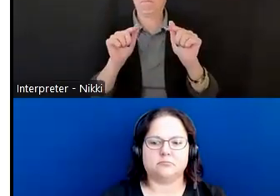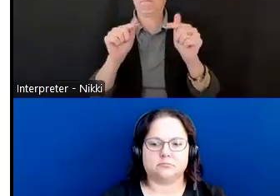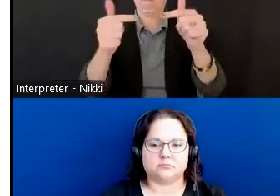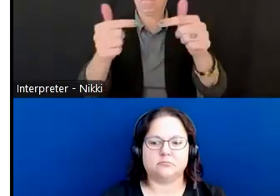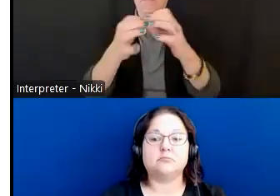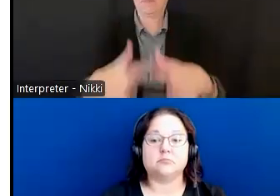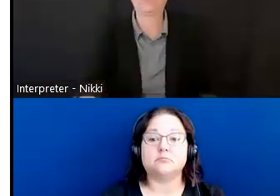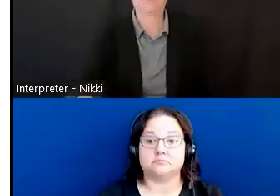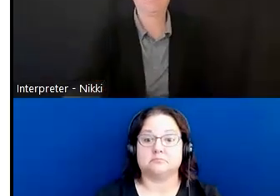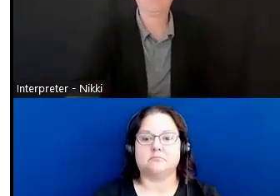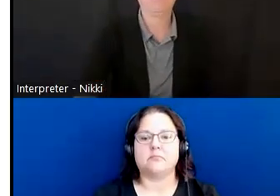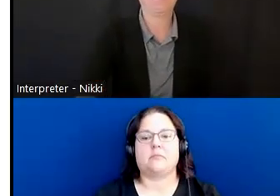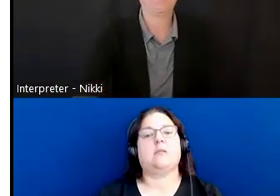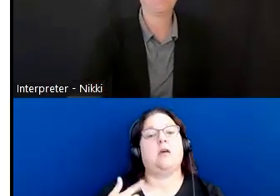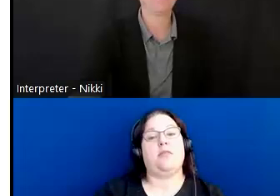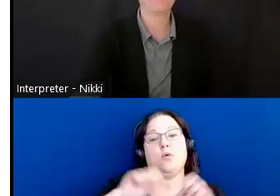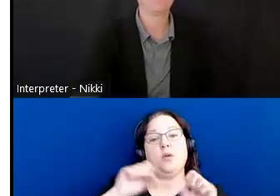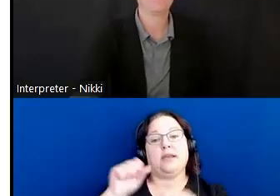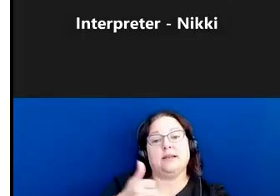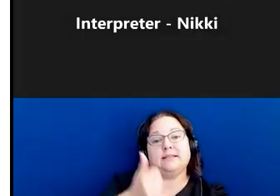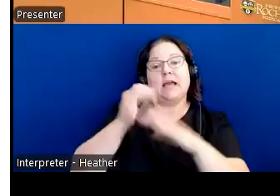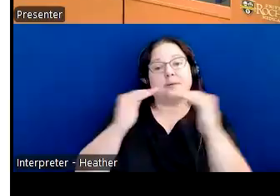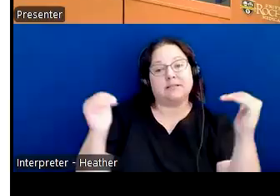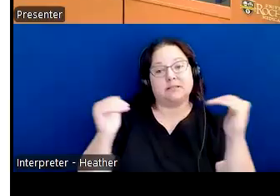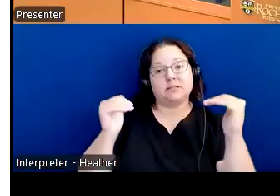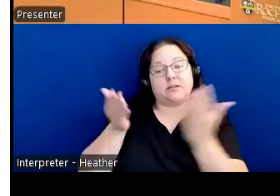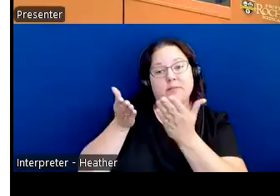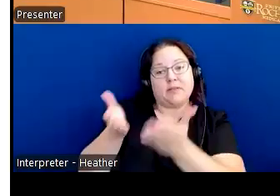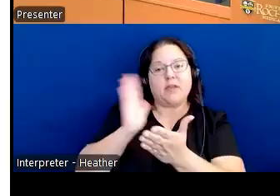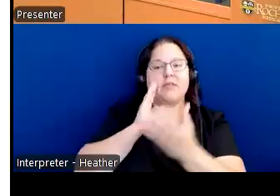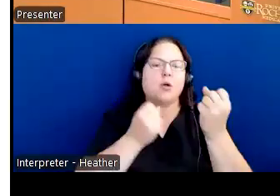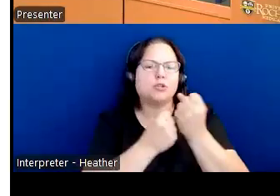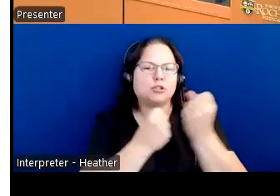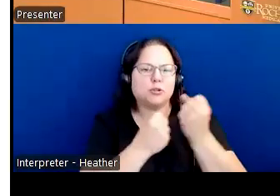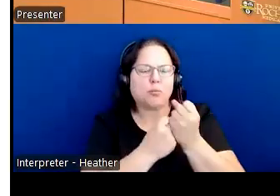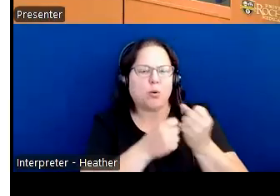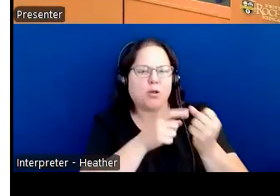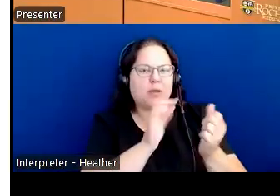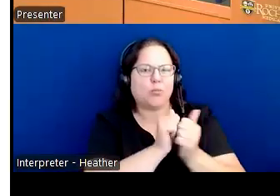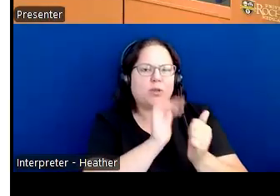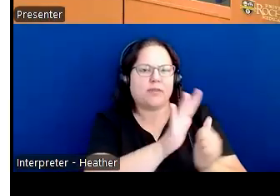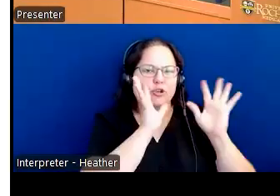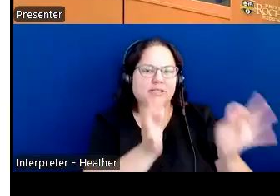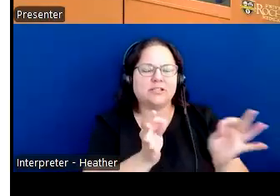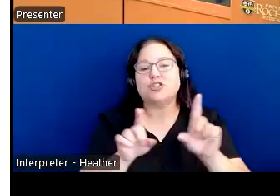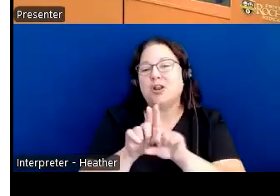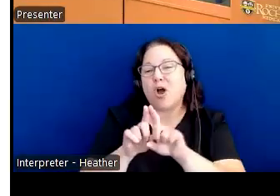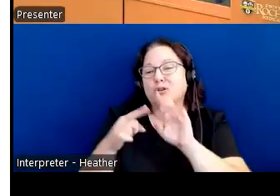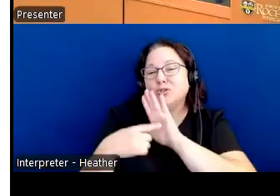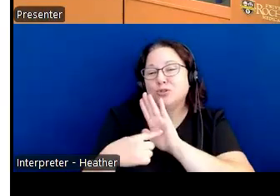have systems in place that support clinicians in their decision-making. I think what it also demonstrates is that